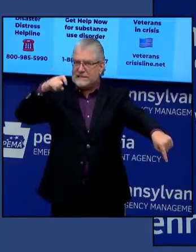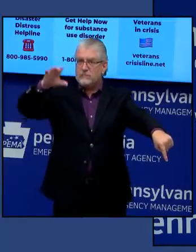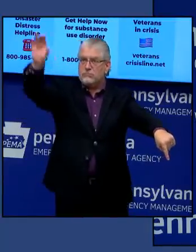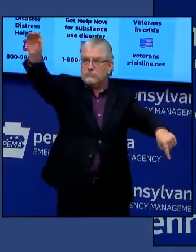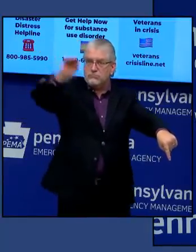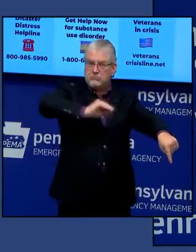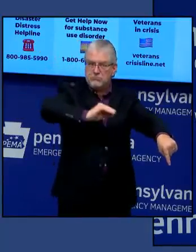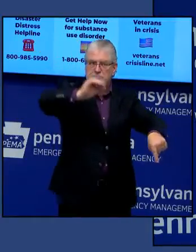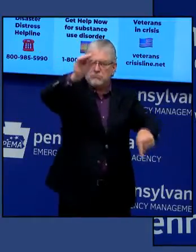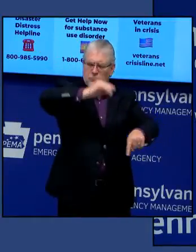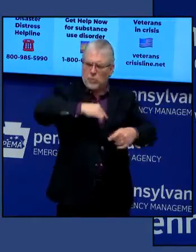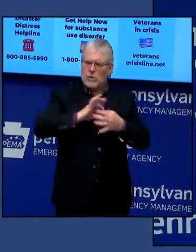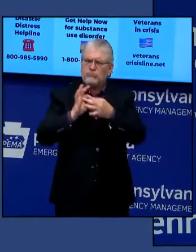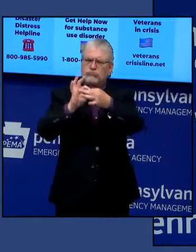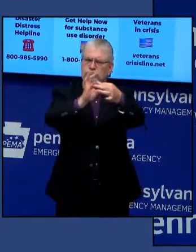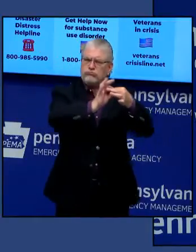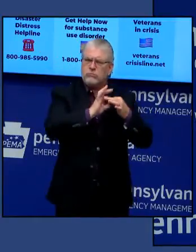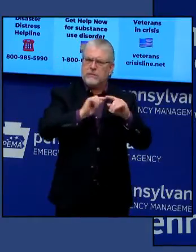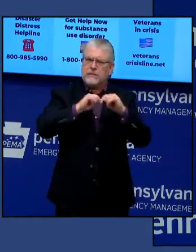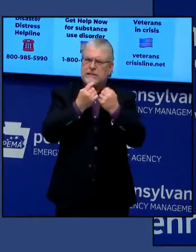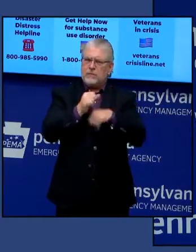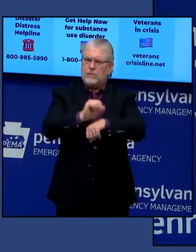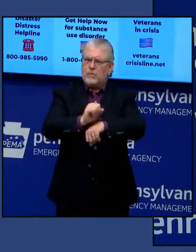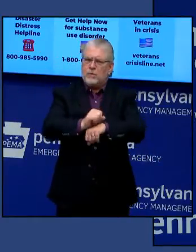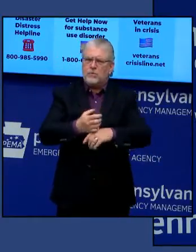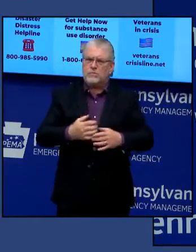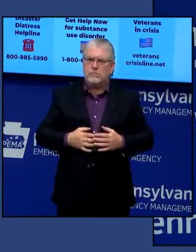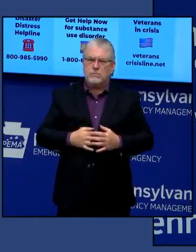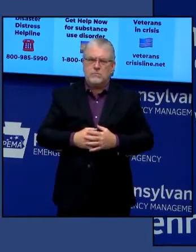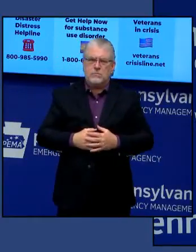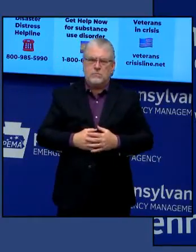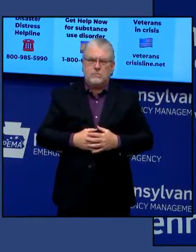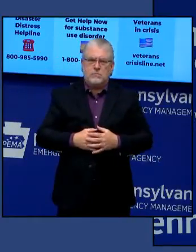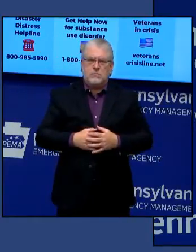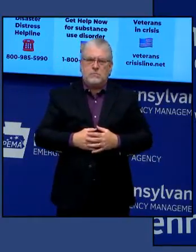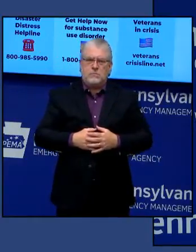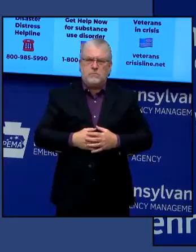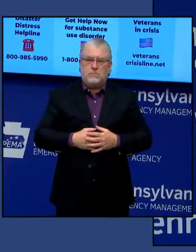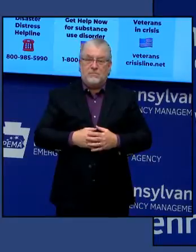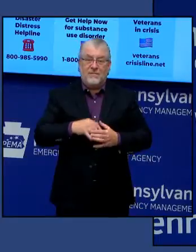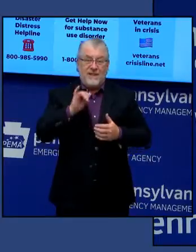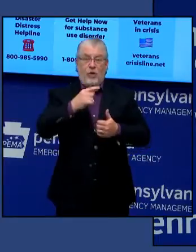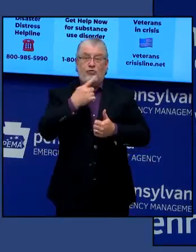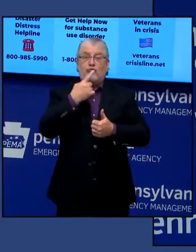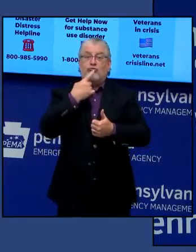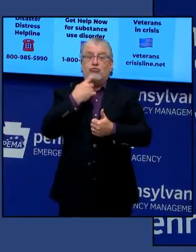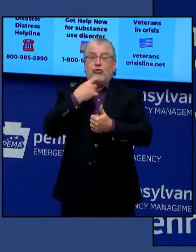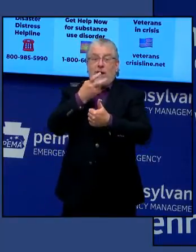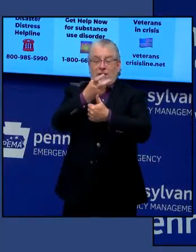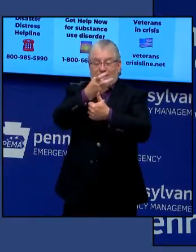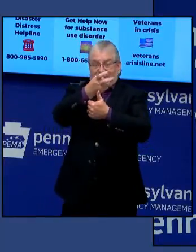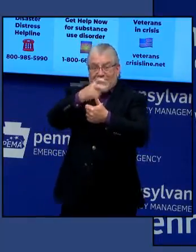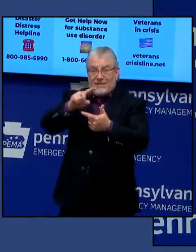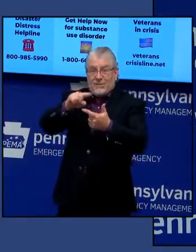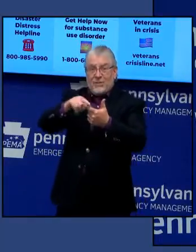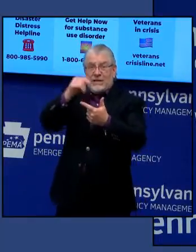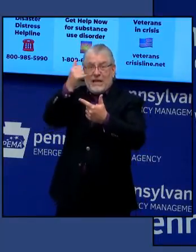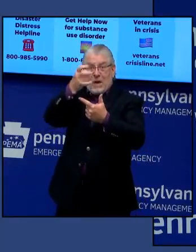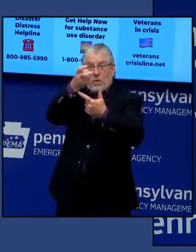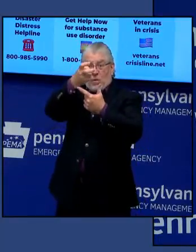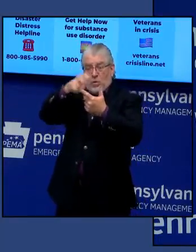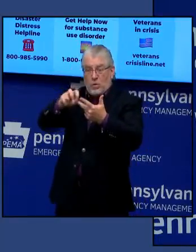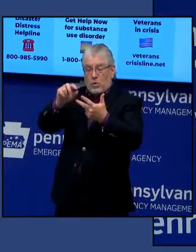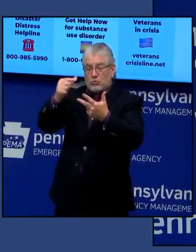will challenge the reopening process or counties and regions going from red to